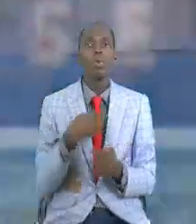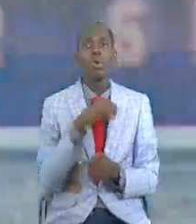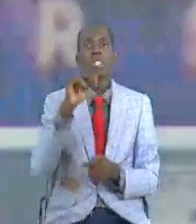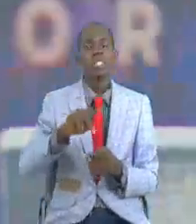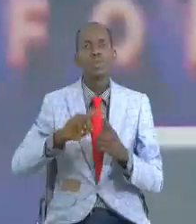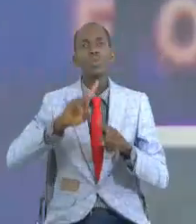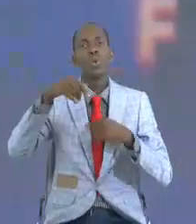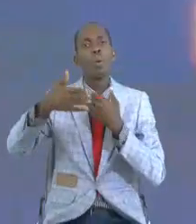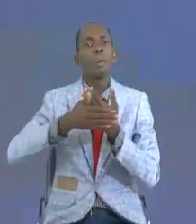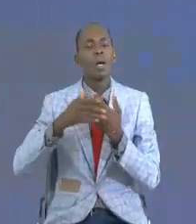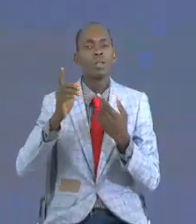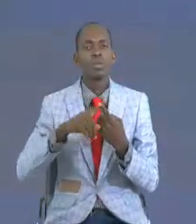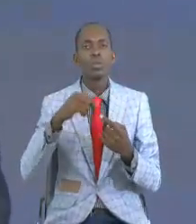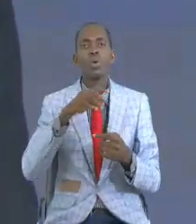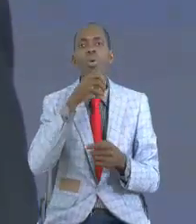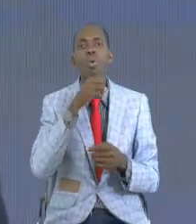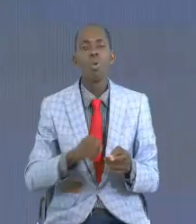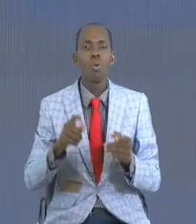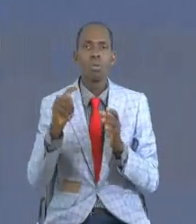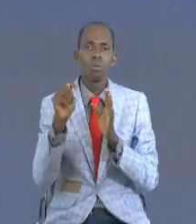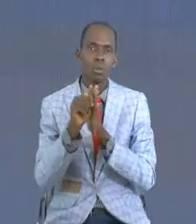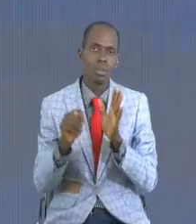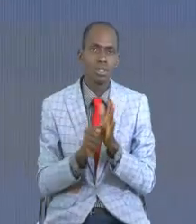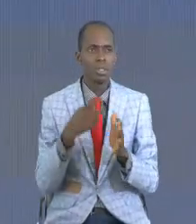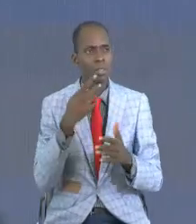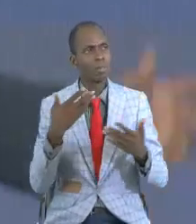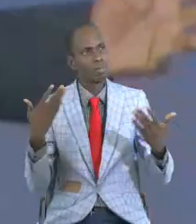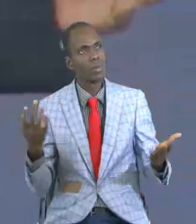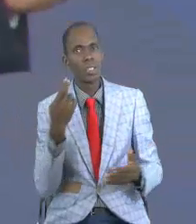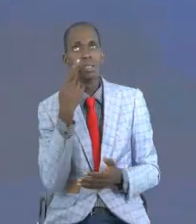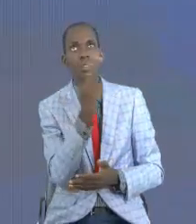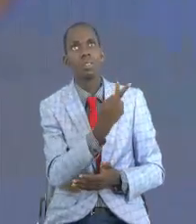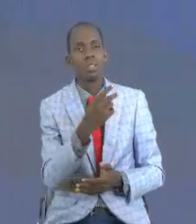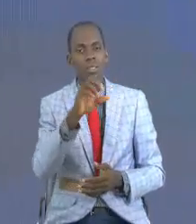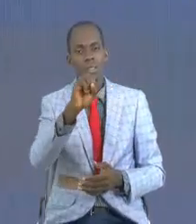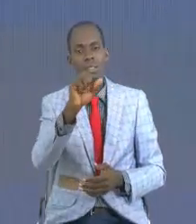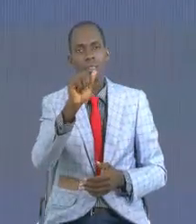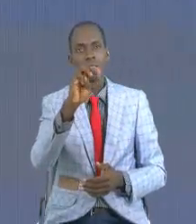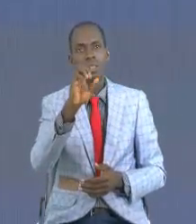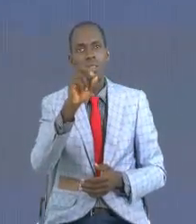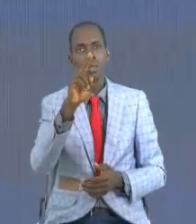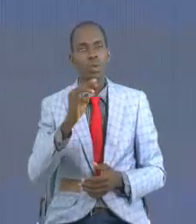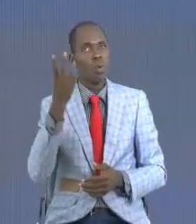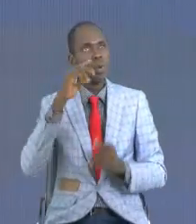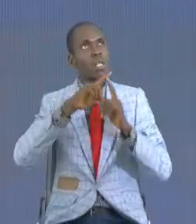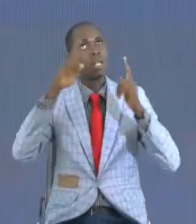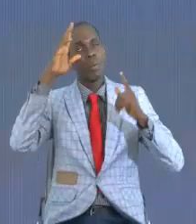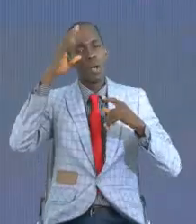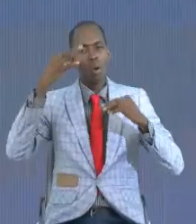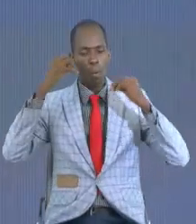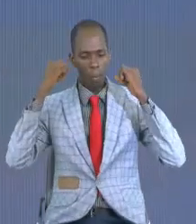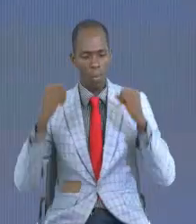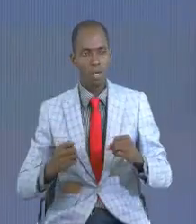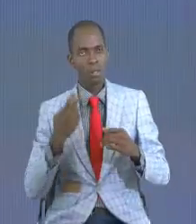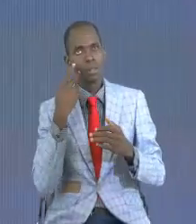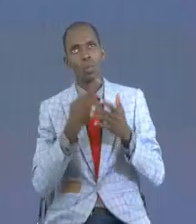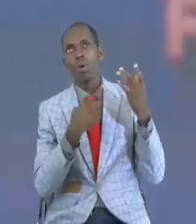old testament i would say after all look at something he was a man of great power and look at what happened